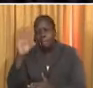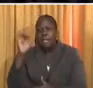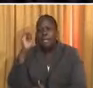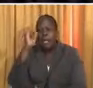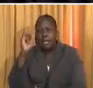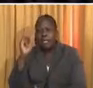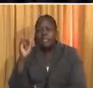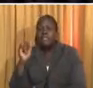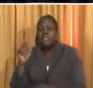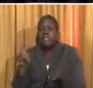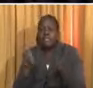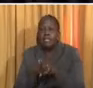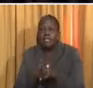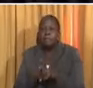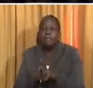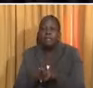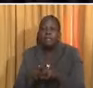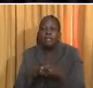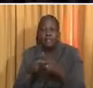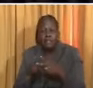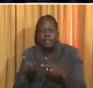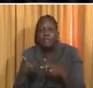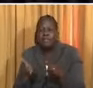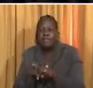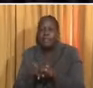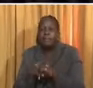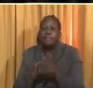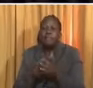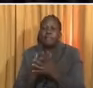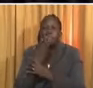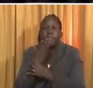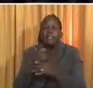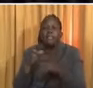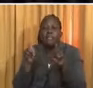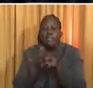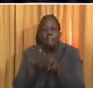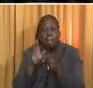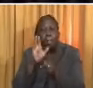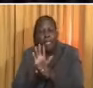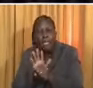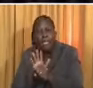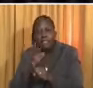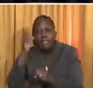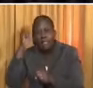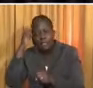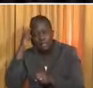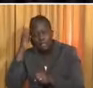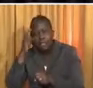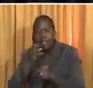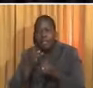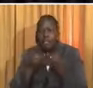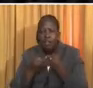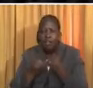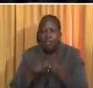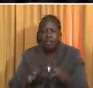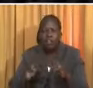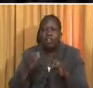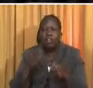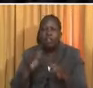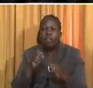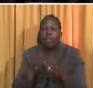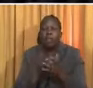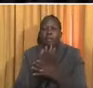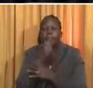report was also established, and as the name suggests, to implement the report of the task